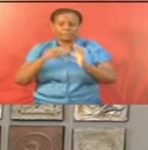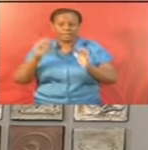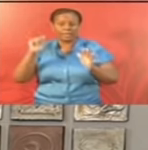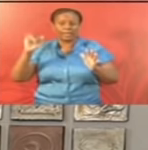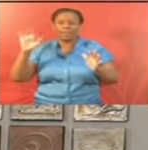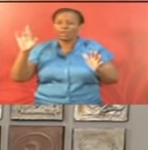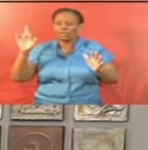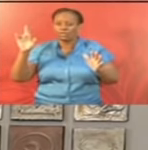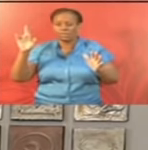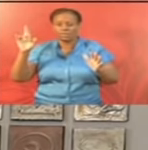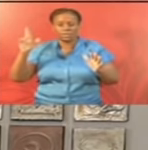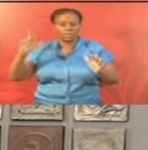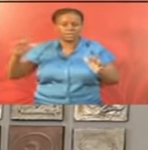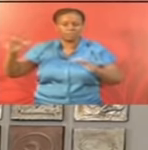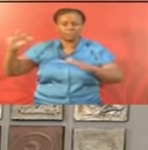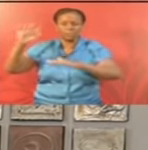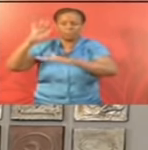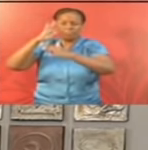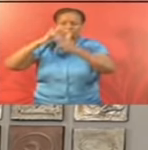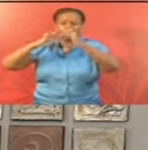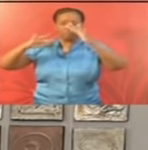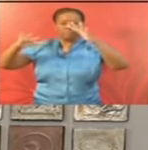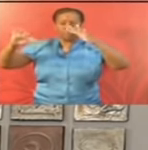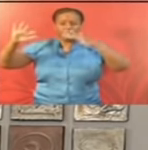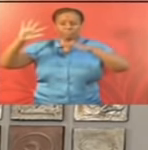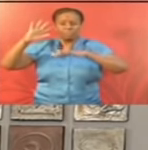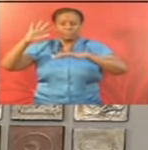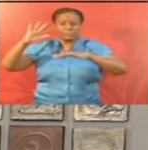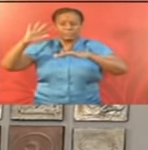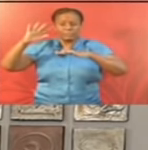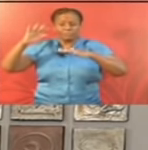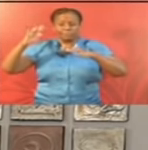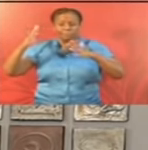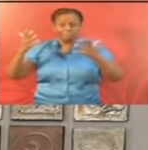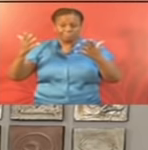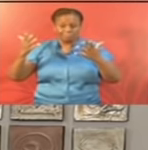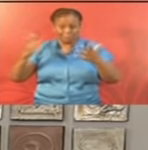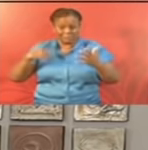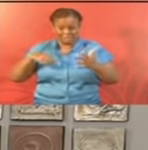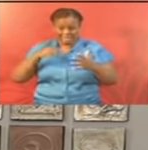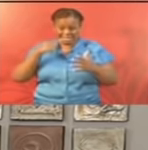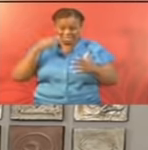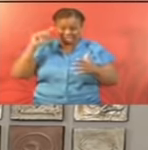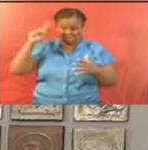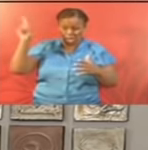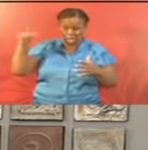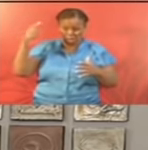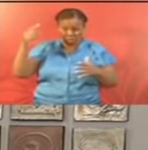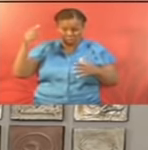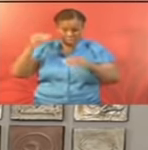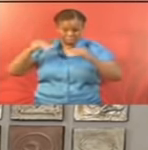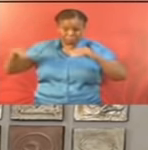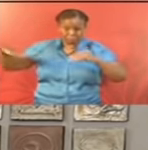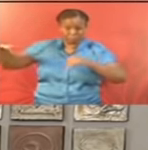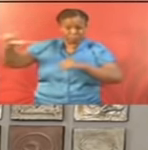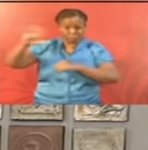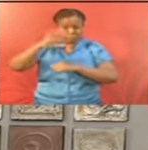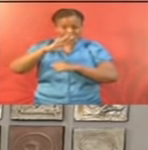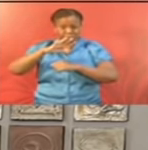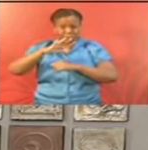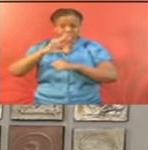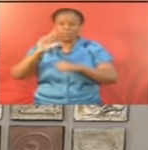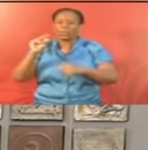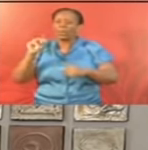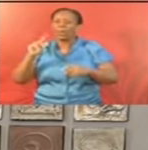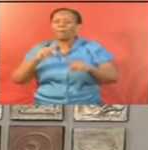it is an additional mechanism which should not be ignored or discounted. And as we have seen, the risk